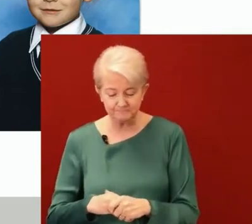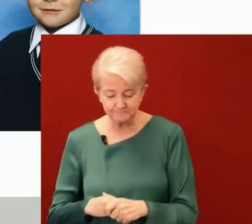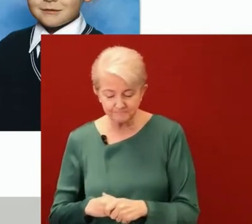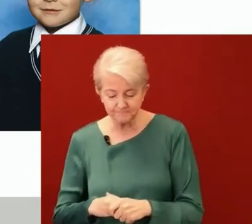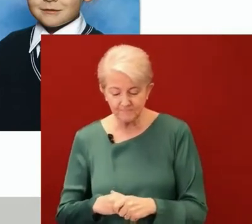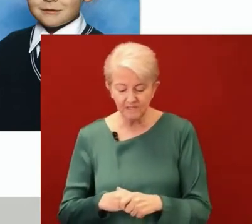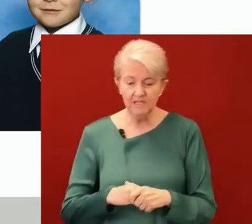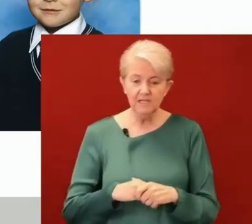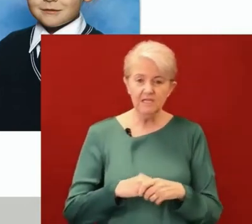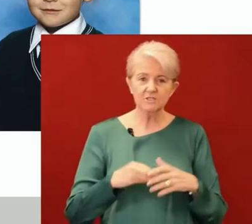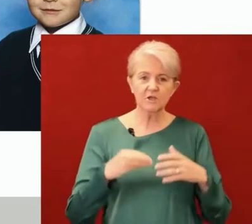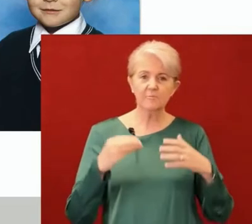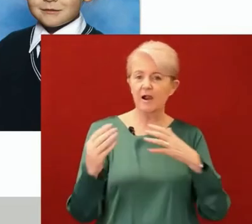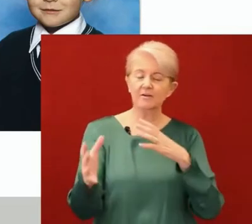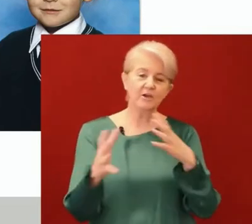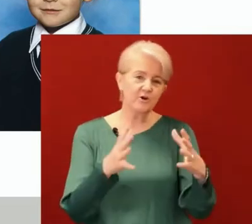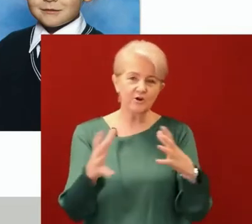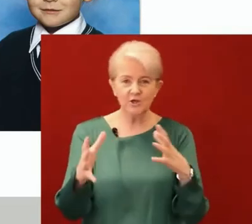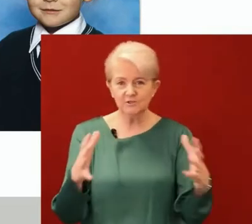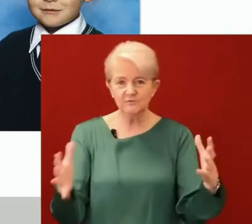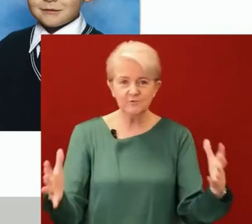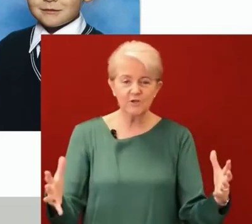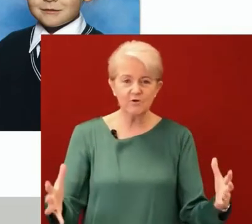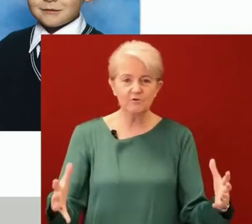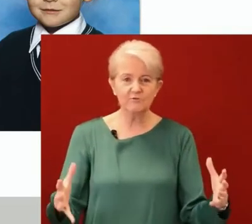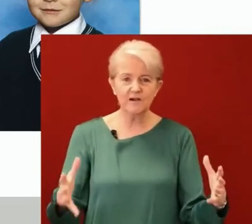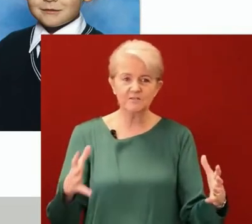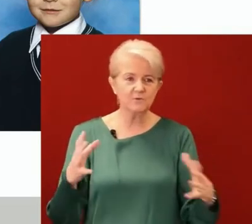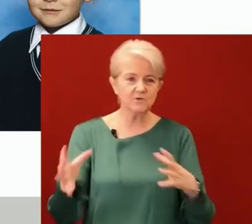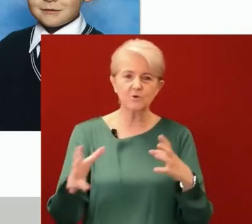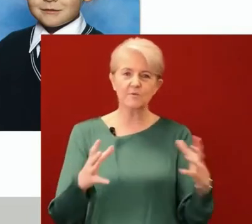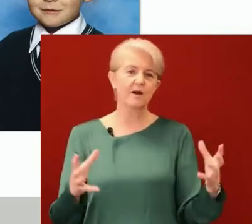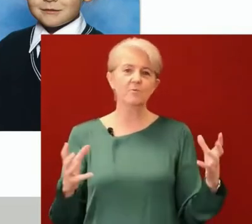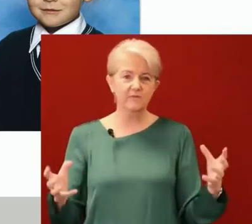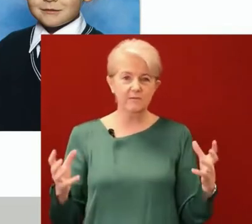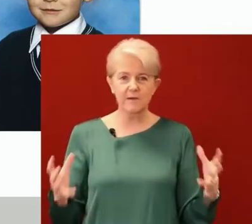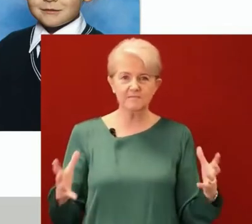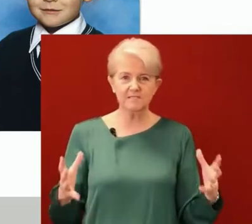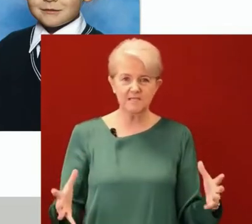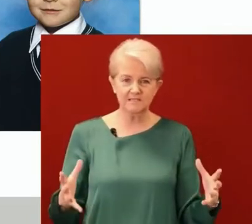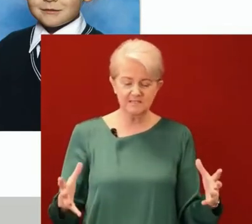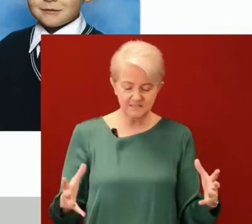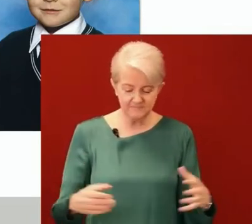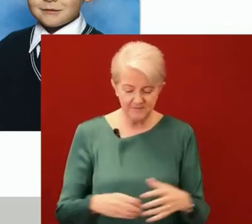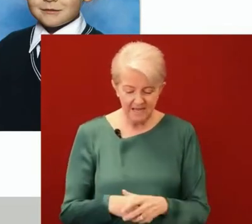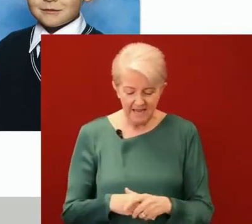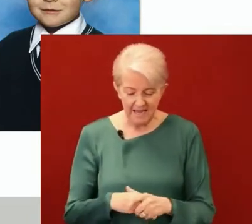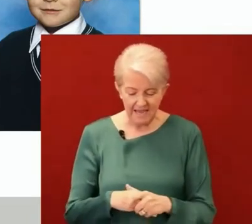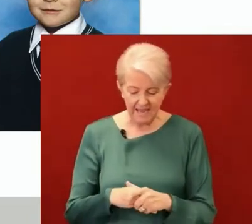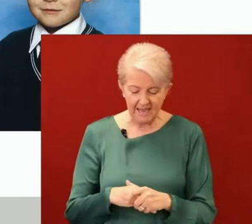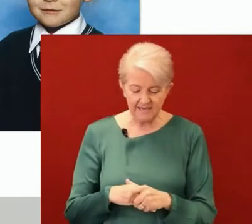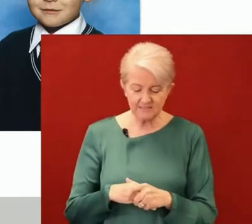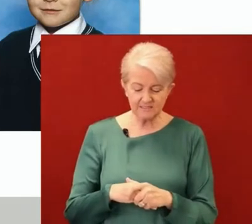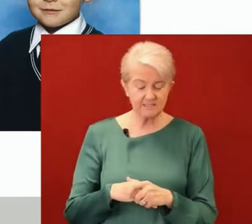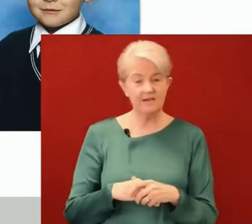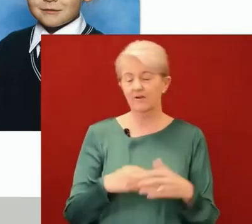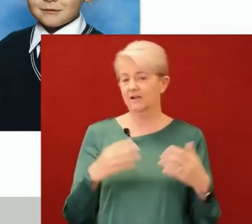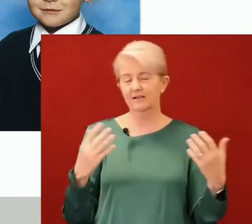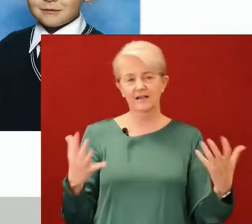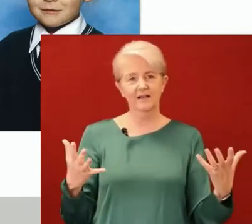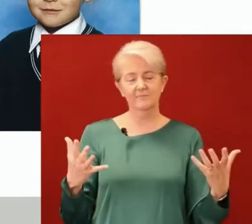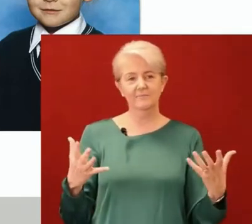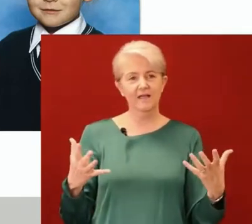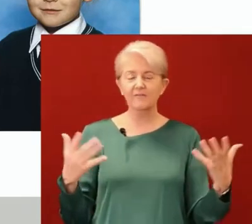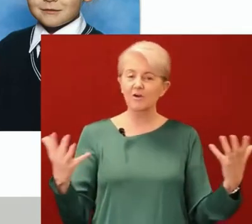did." So apparently her and her little four-year-old friends were talking about what their mums and dads did. And